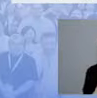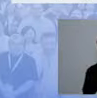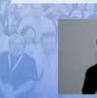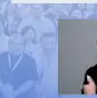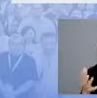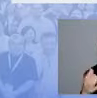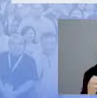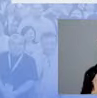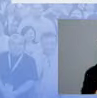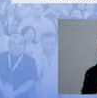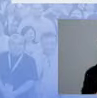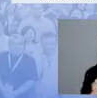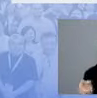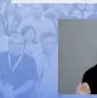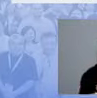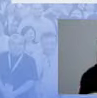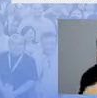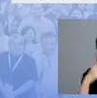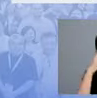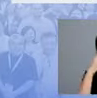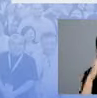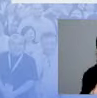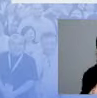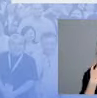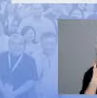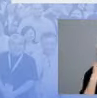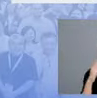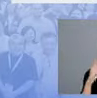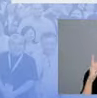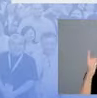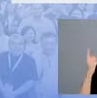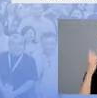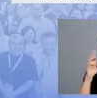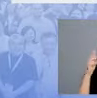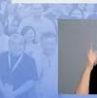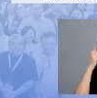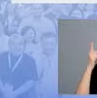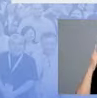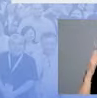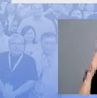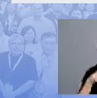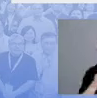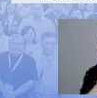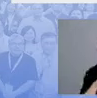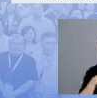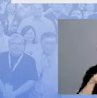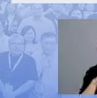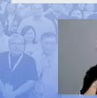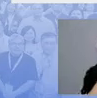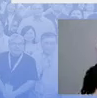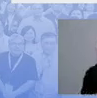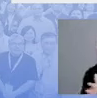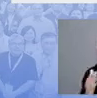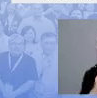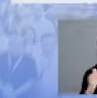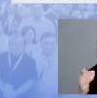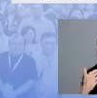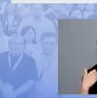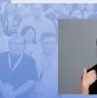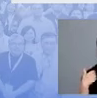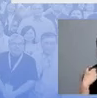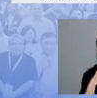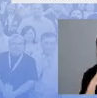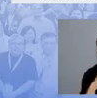to monitor. I think Dr. Khairil mentioned about monitoring the national plan, and this is the levels where we are actually